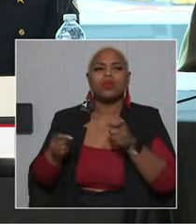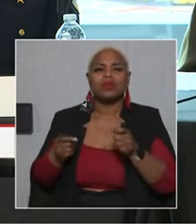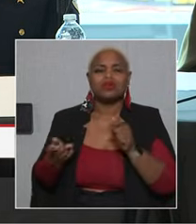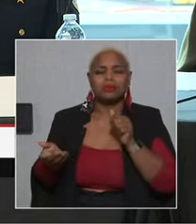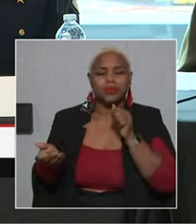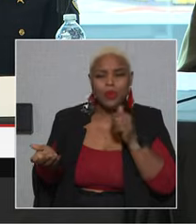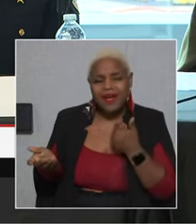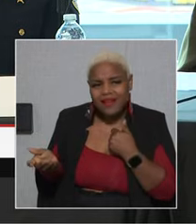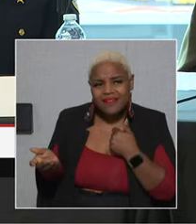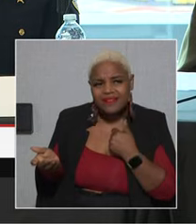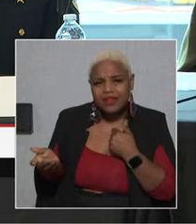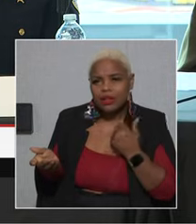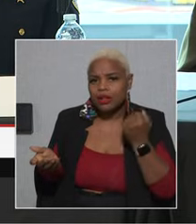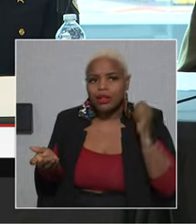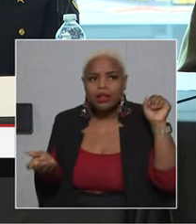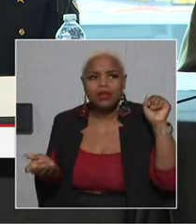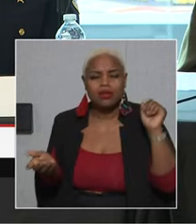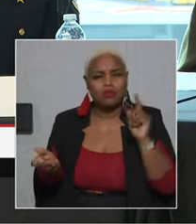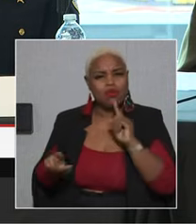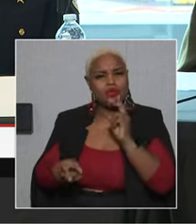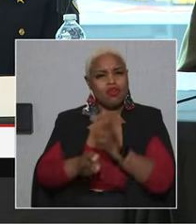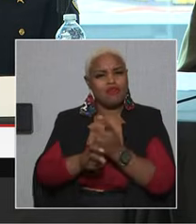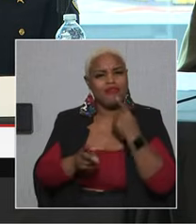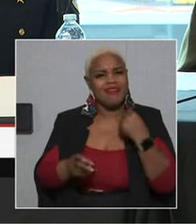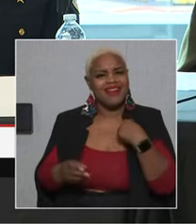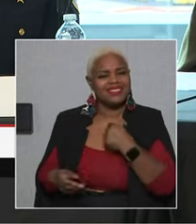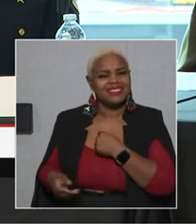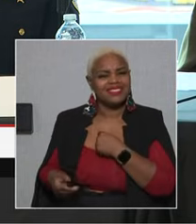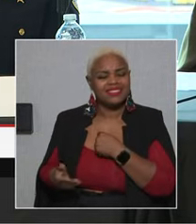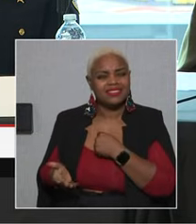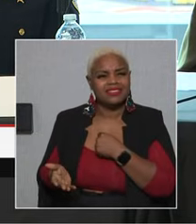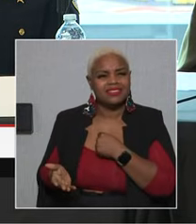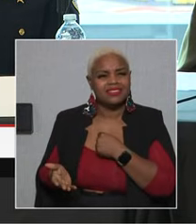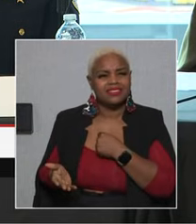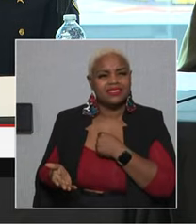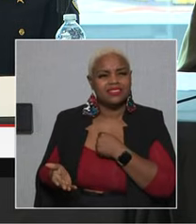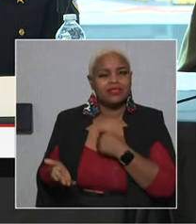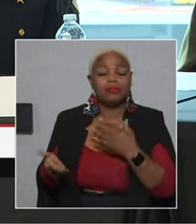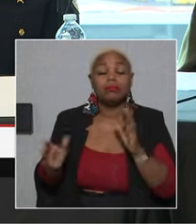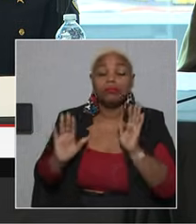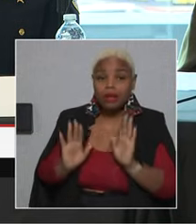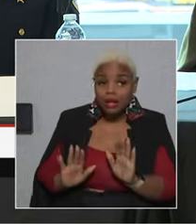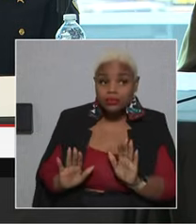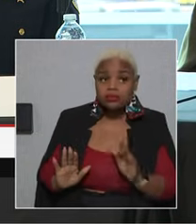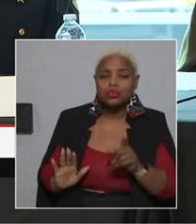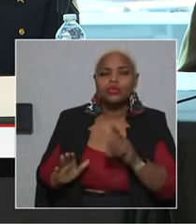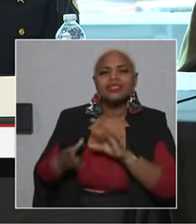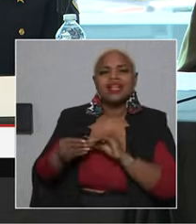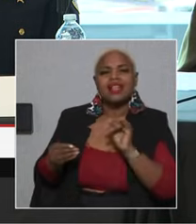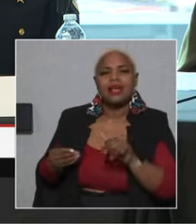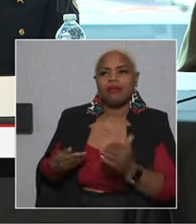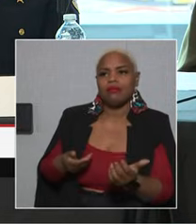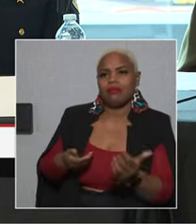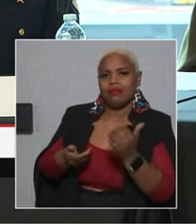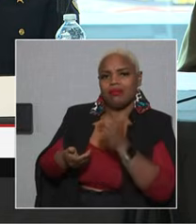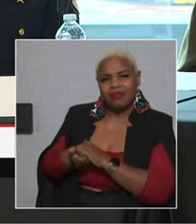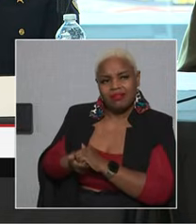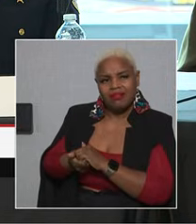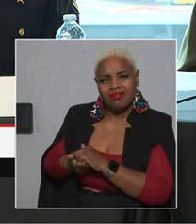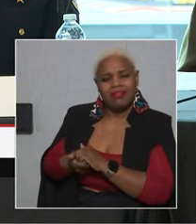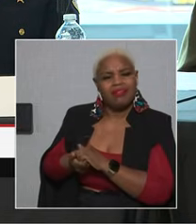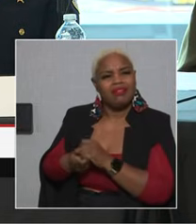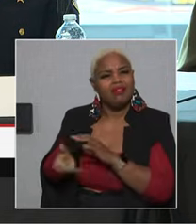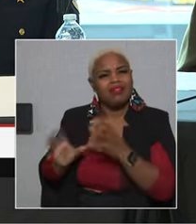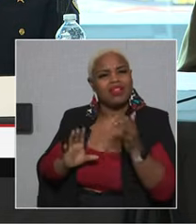But at the very same time, you did say that collaboration has soured relations between the police